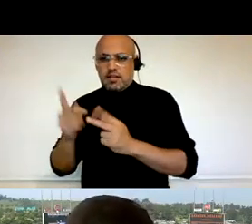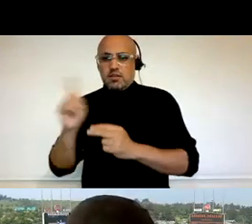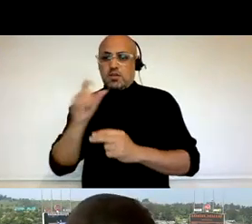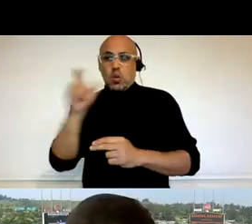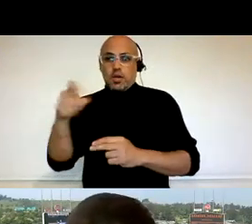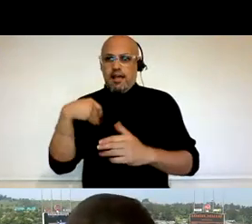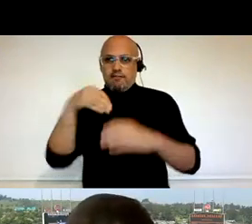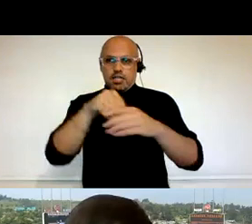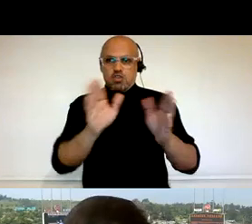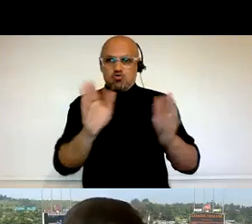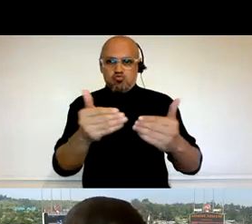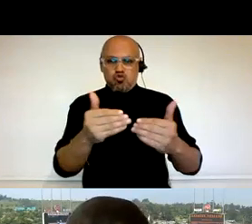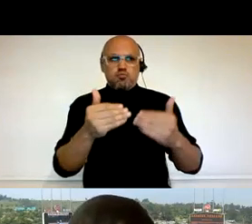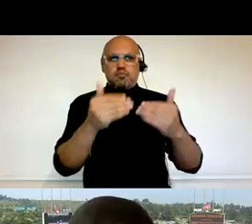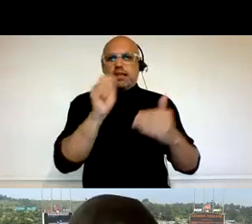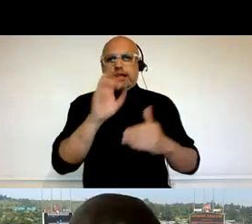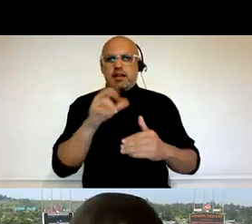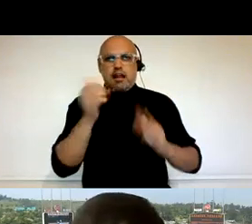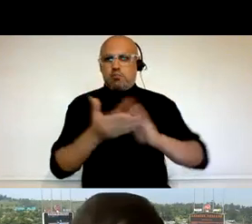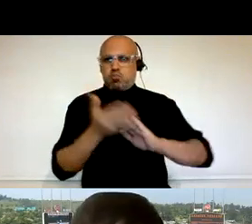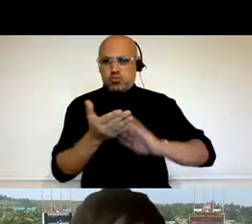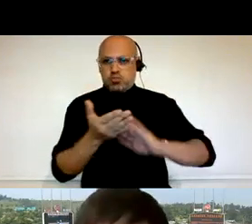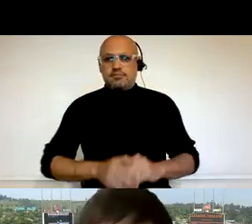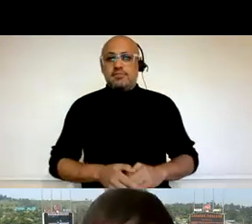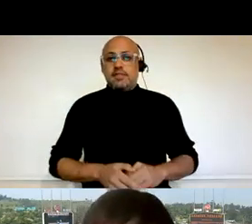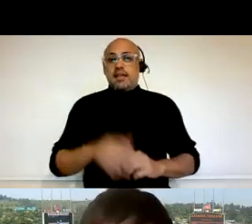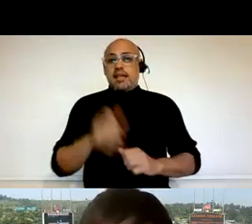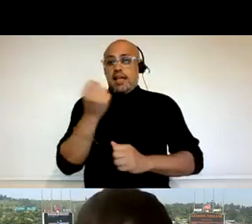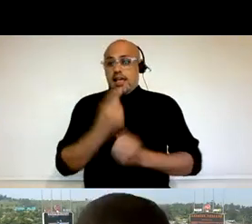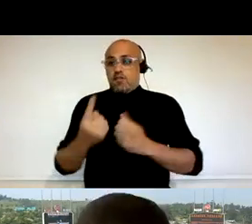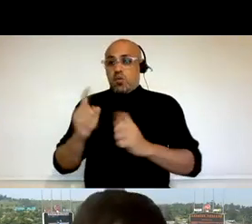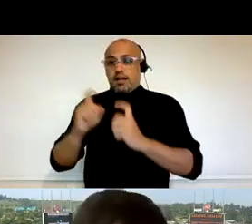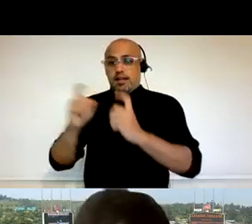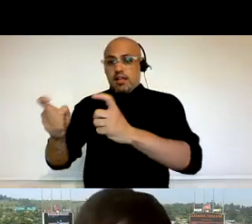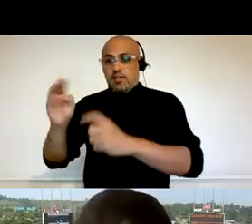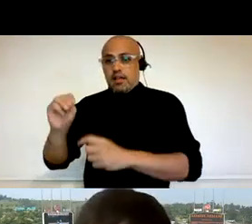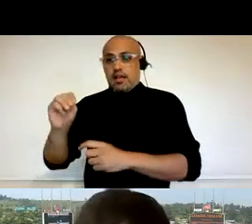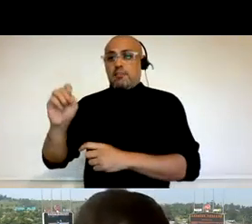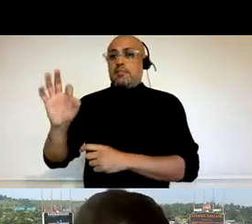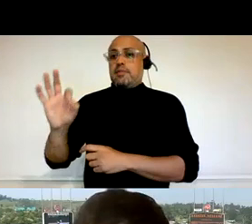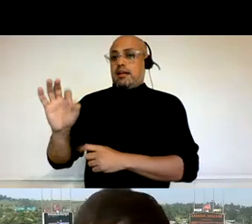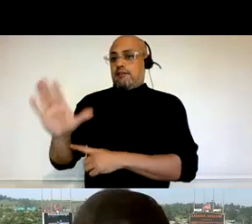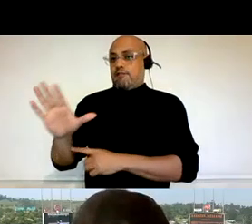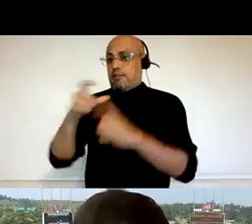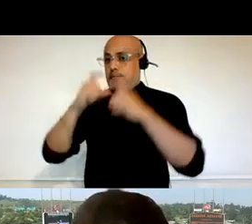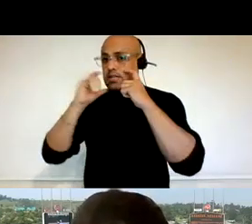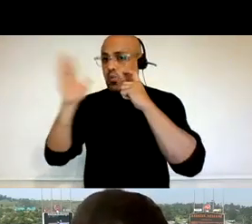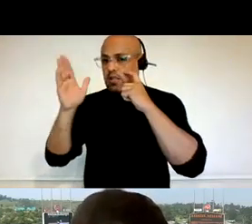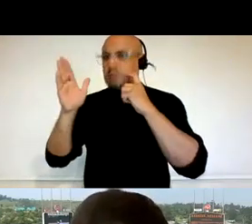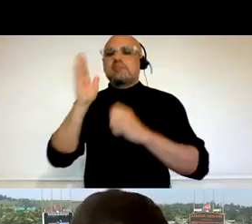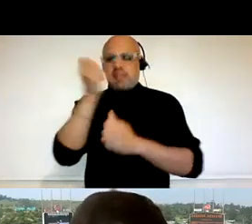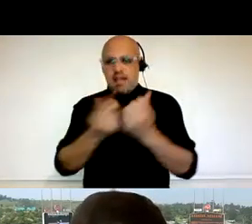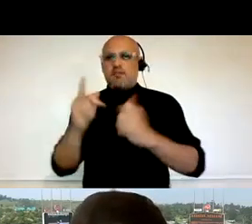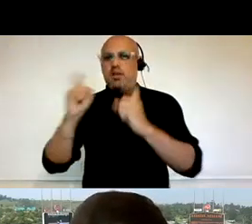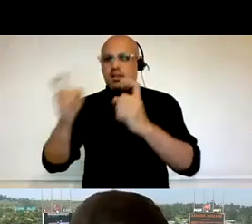in a room where the air is not working. Will everyone be given N95 masks? Everyone will be given a mask.